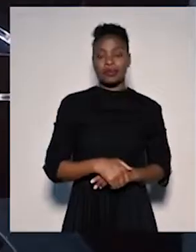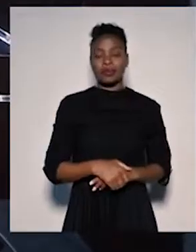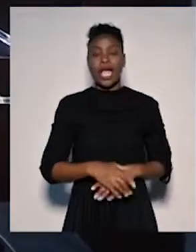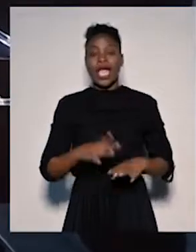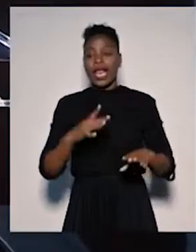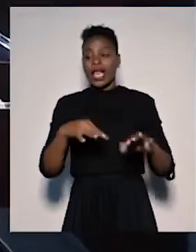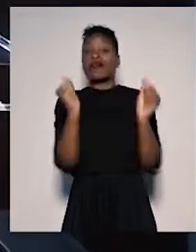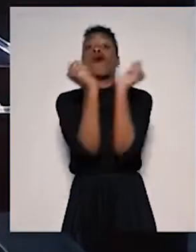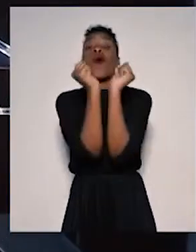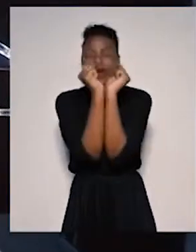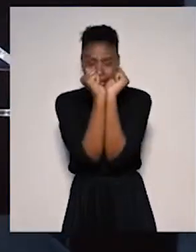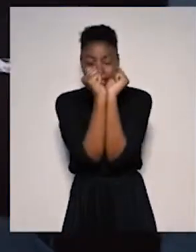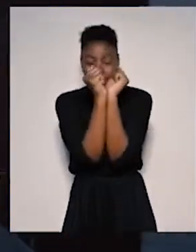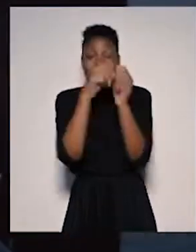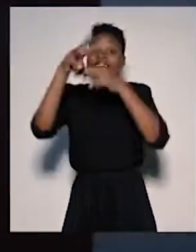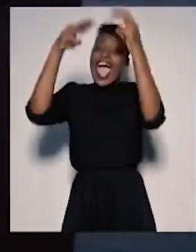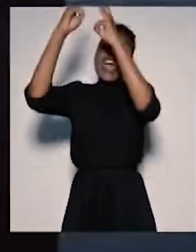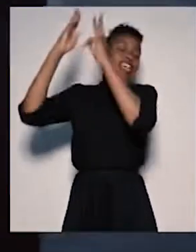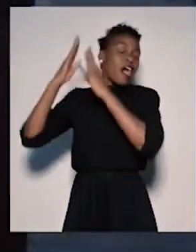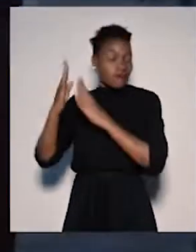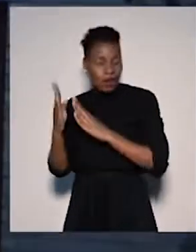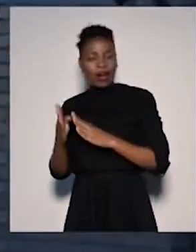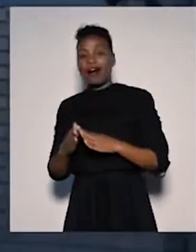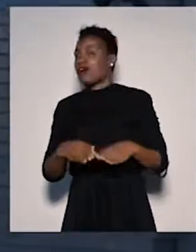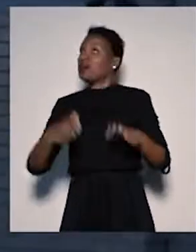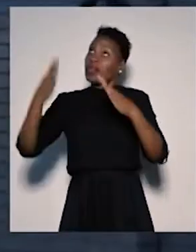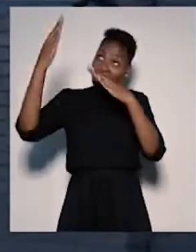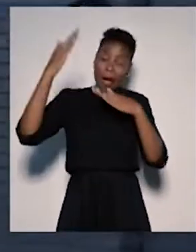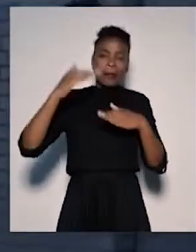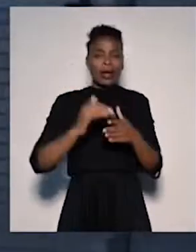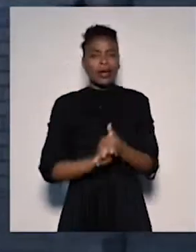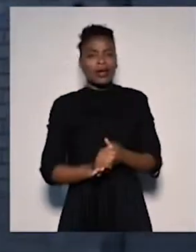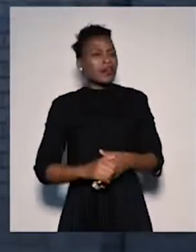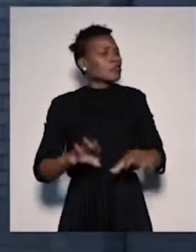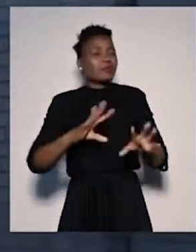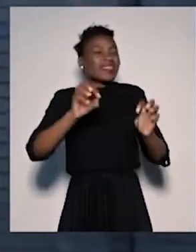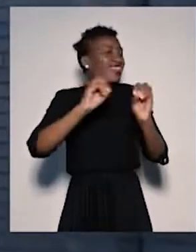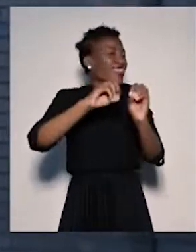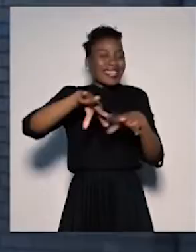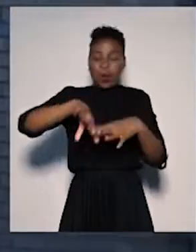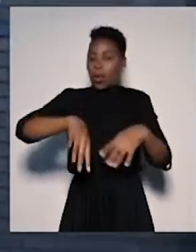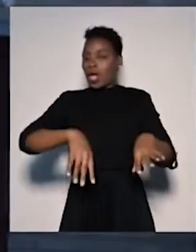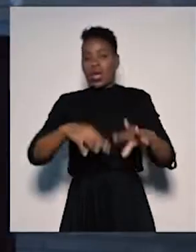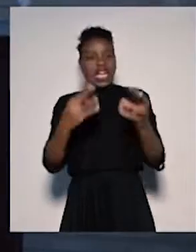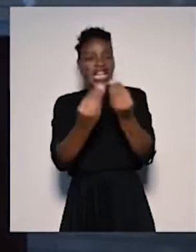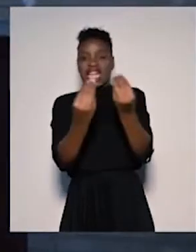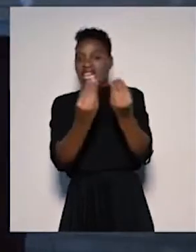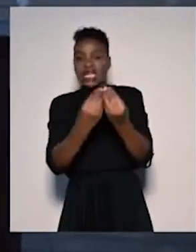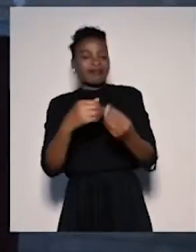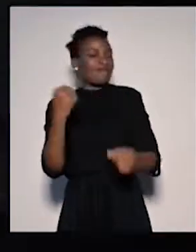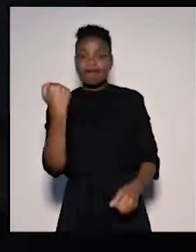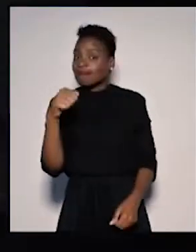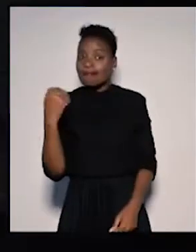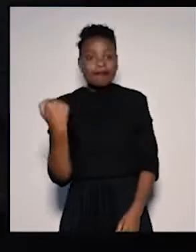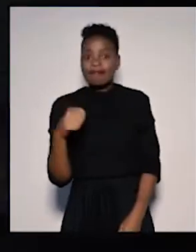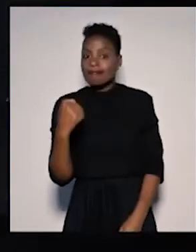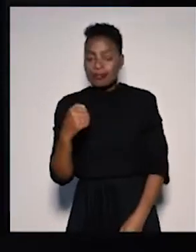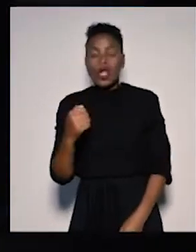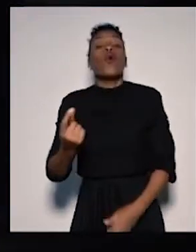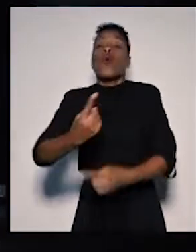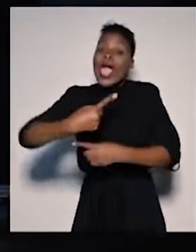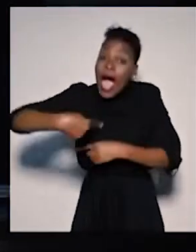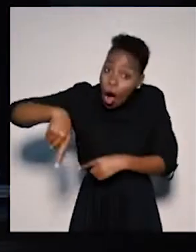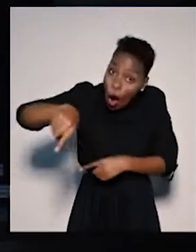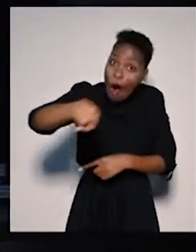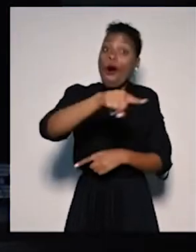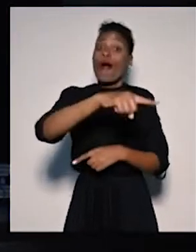heaven, a day of reckoning will come. No, nobody gets away with anything. Mm-mm. We are all going to